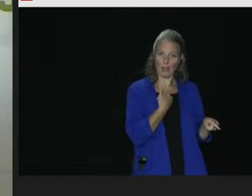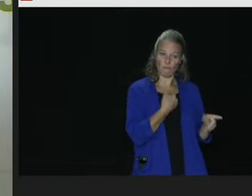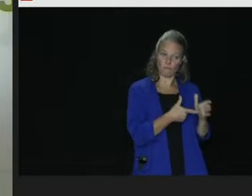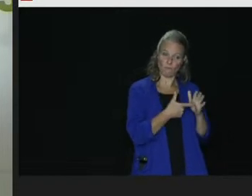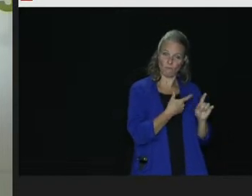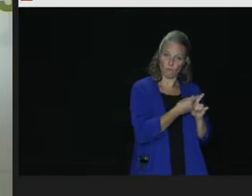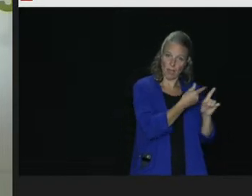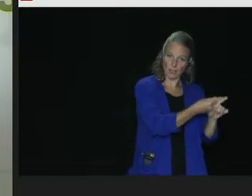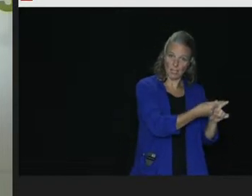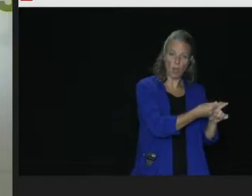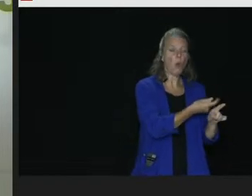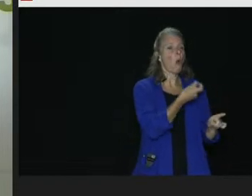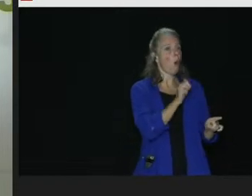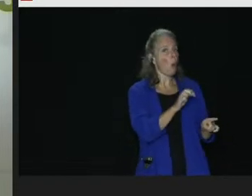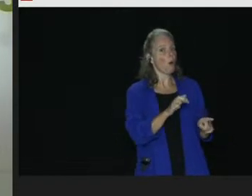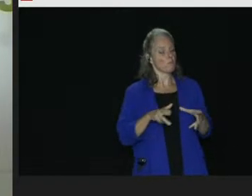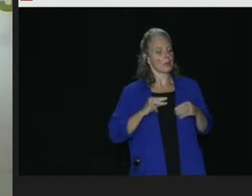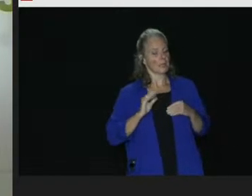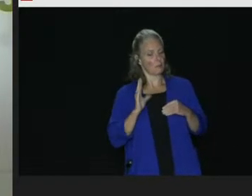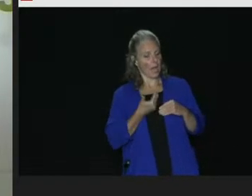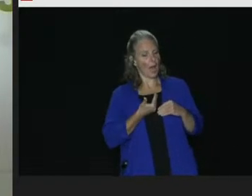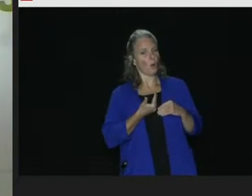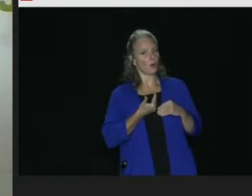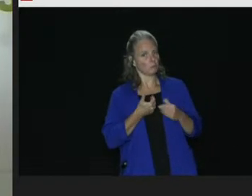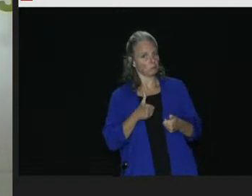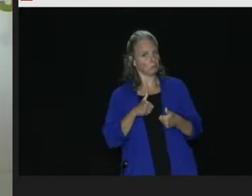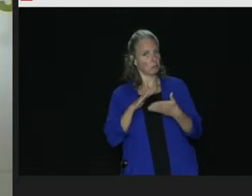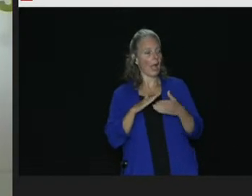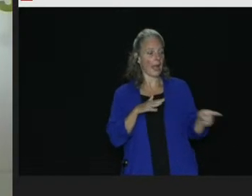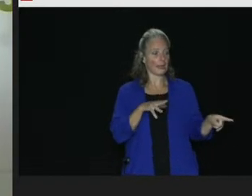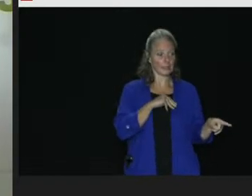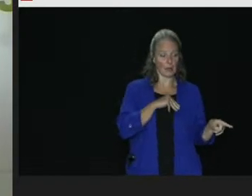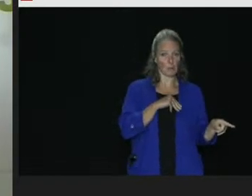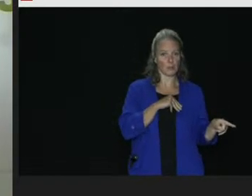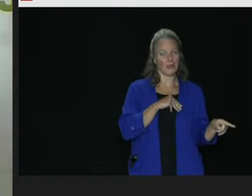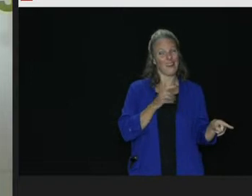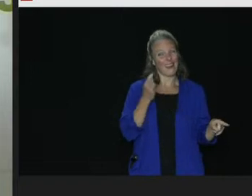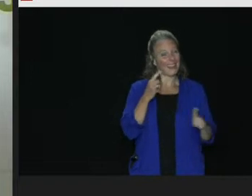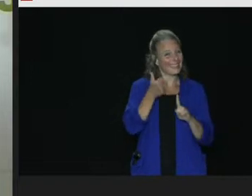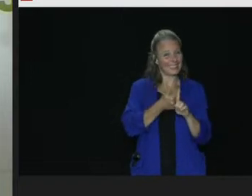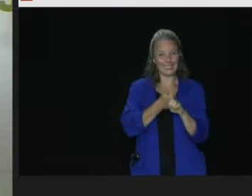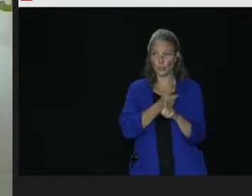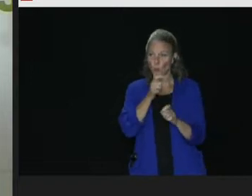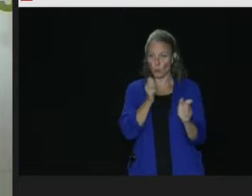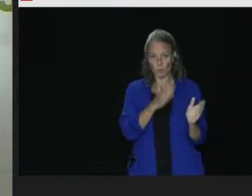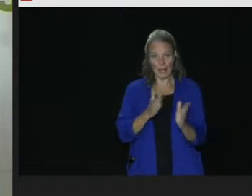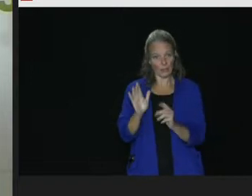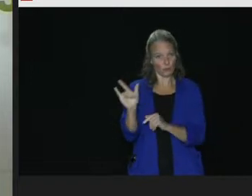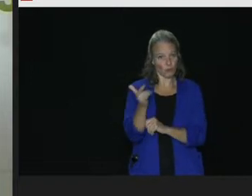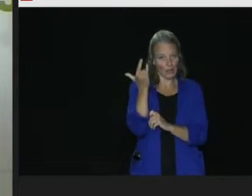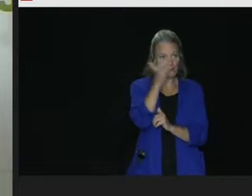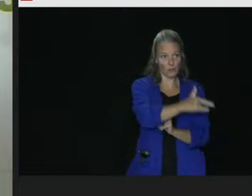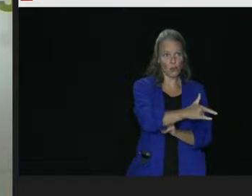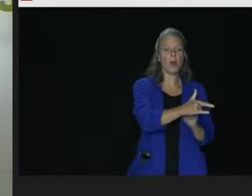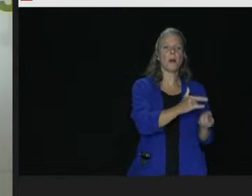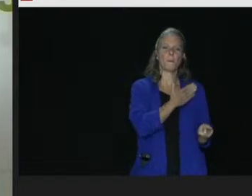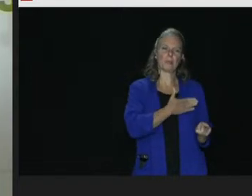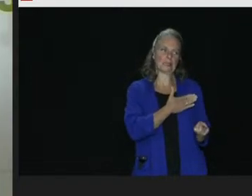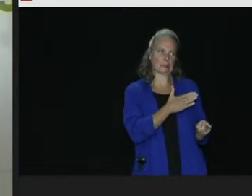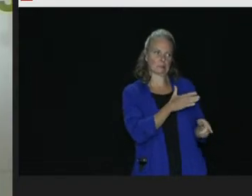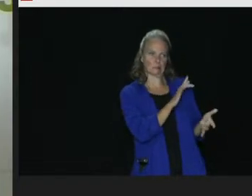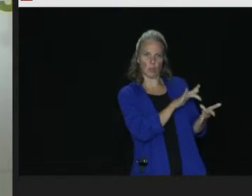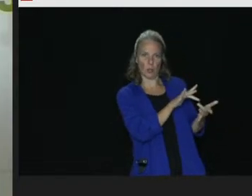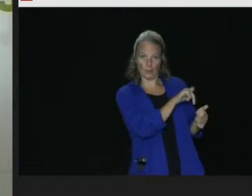the Canadian vaccination schedules. But you do have to check with individual countries, but there are definitely